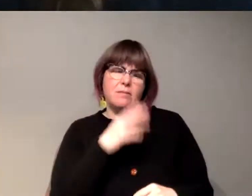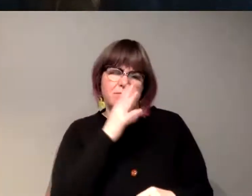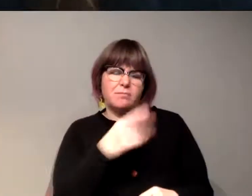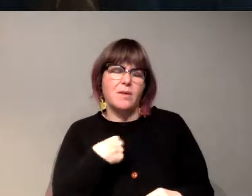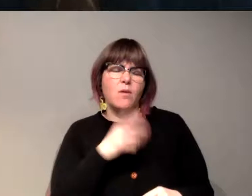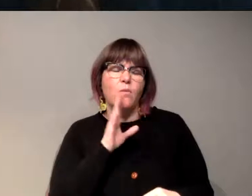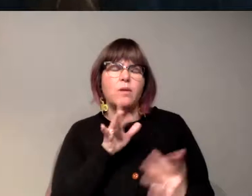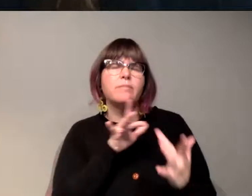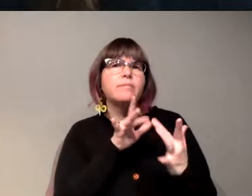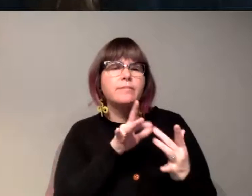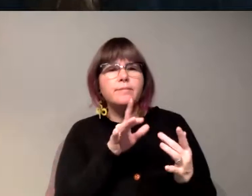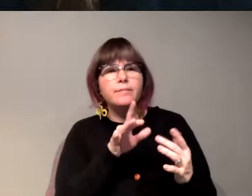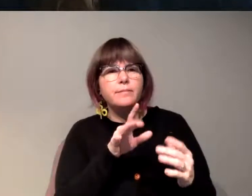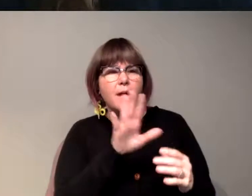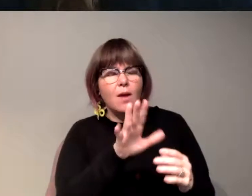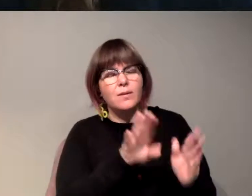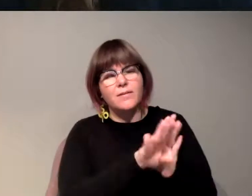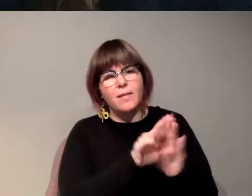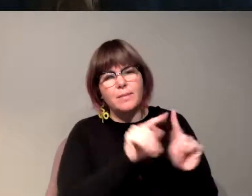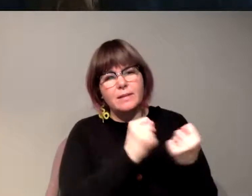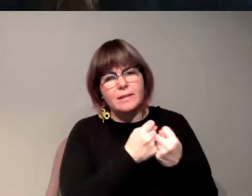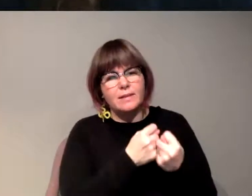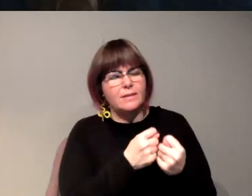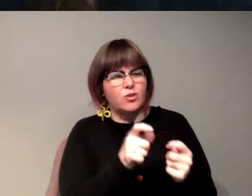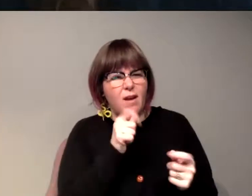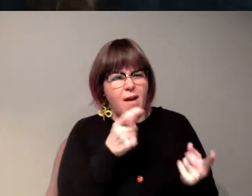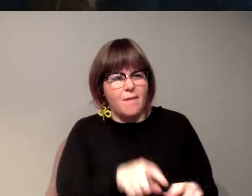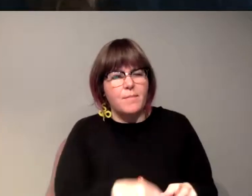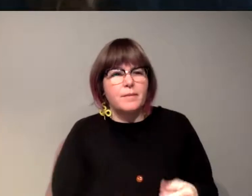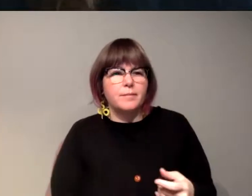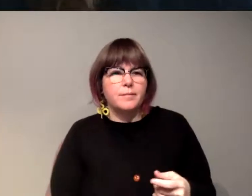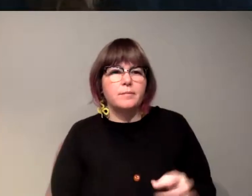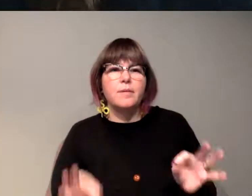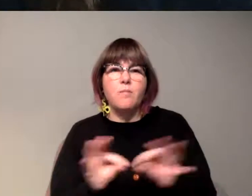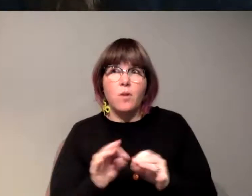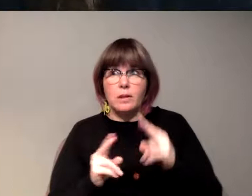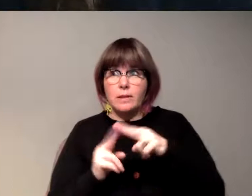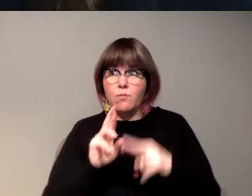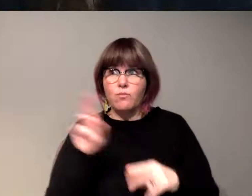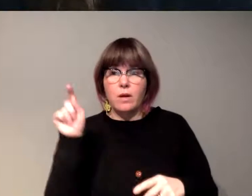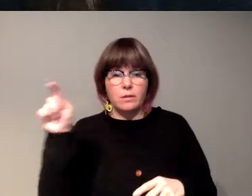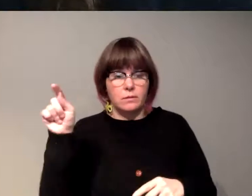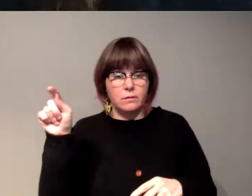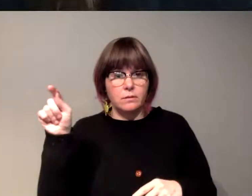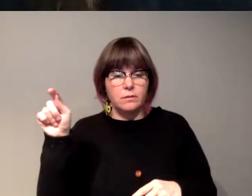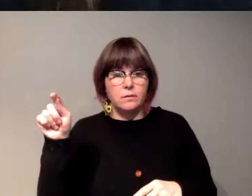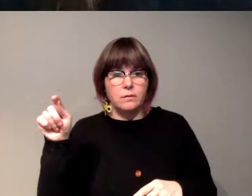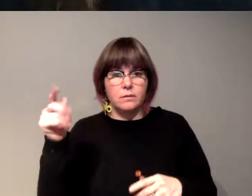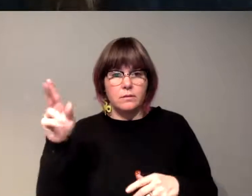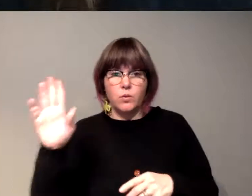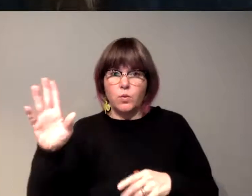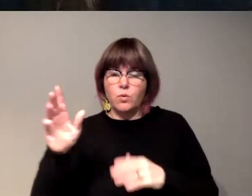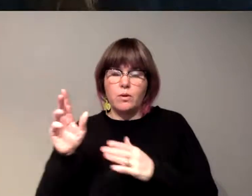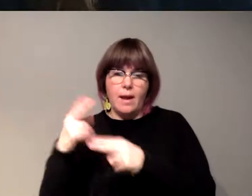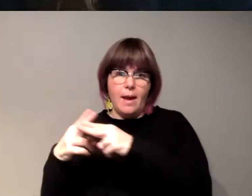can reach out to our backend developer team, because that shouldn't be happening. But just make sure on the top right-hand side of your screen, you see your Zooniverse login